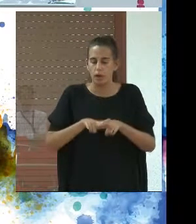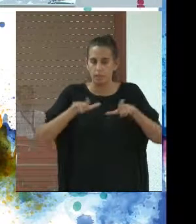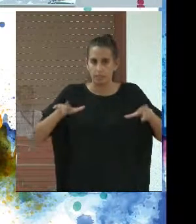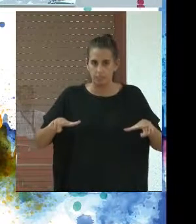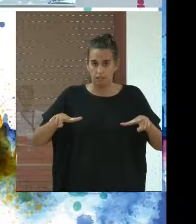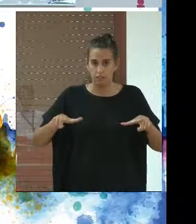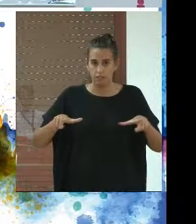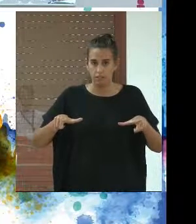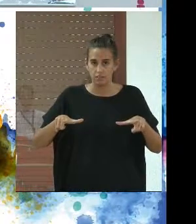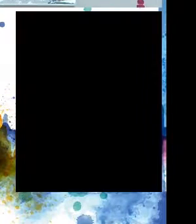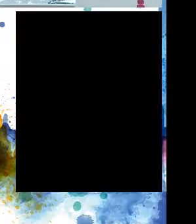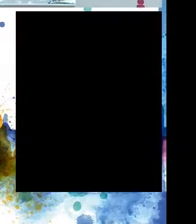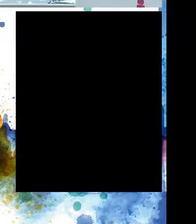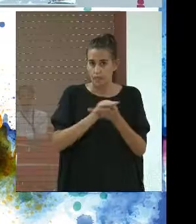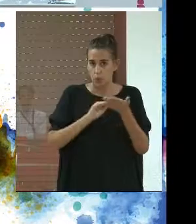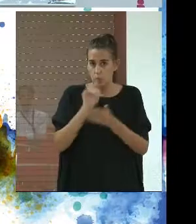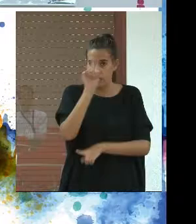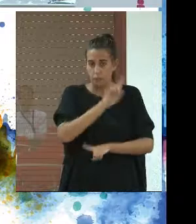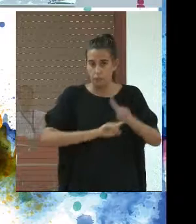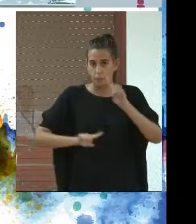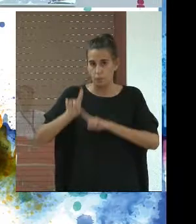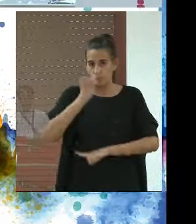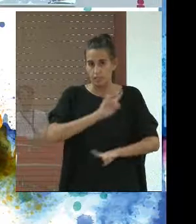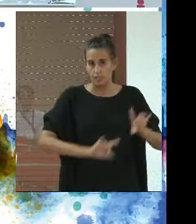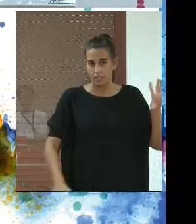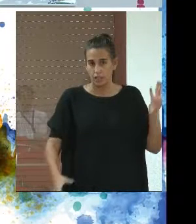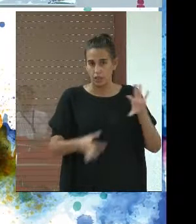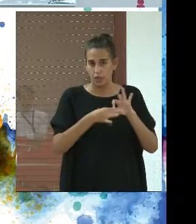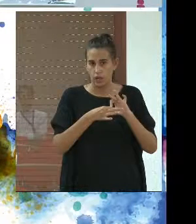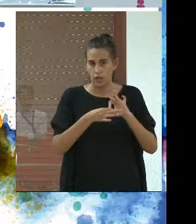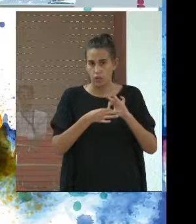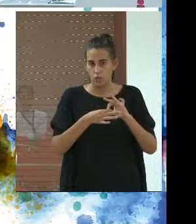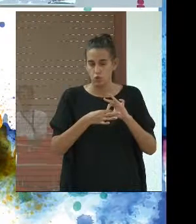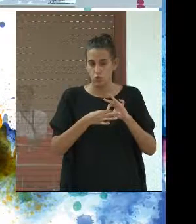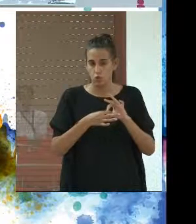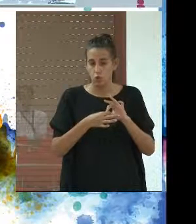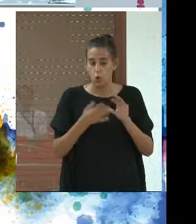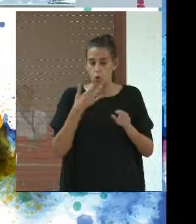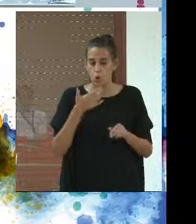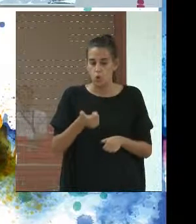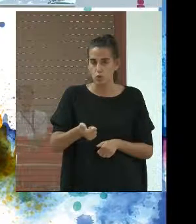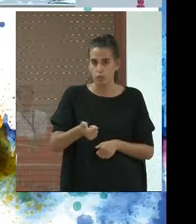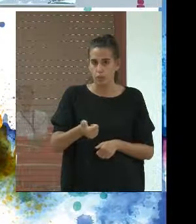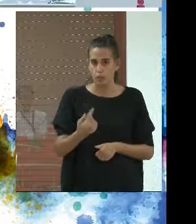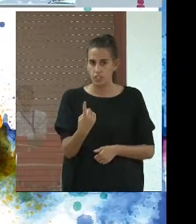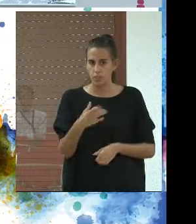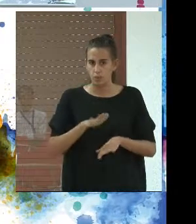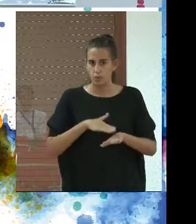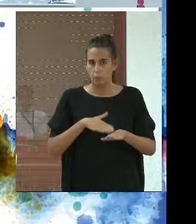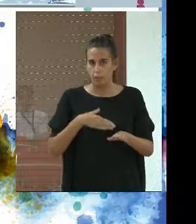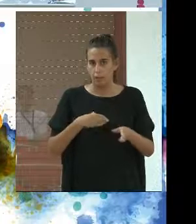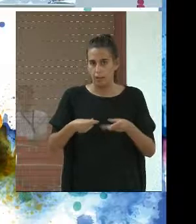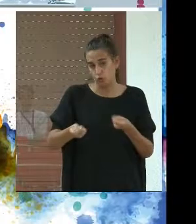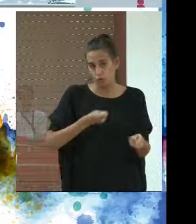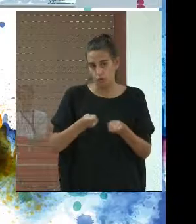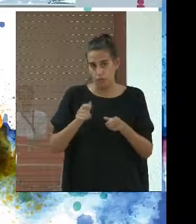solution is to develop a template which solves the problem, perception problems for those